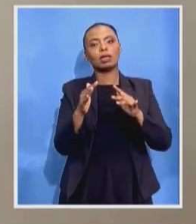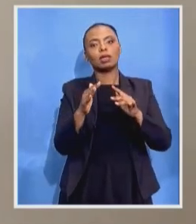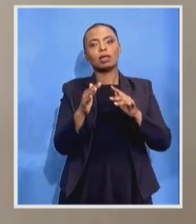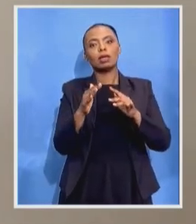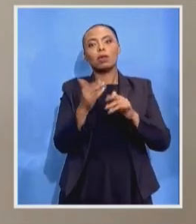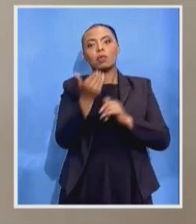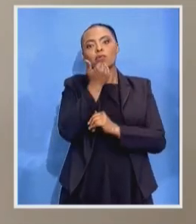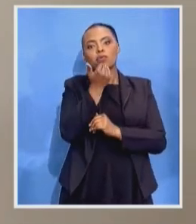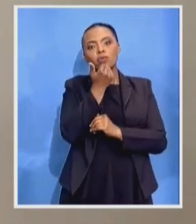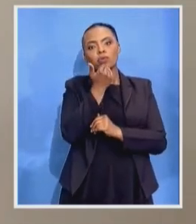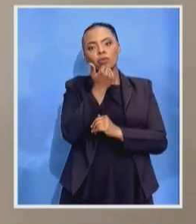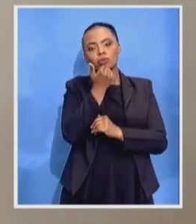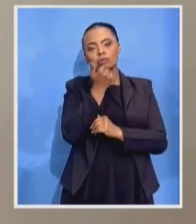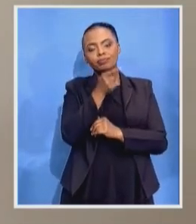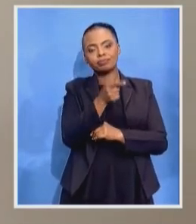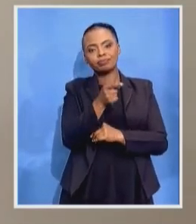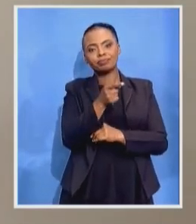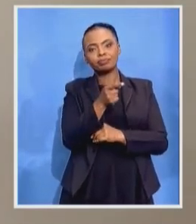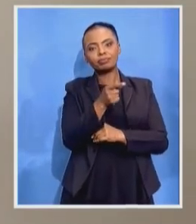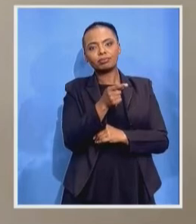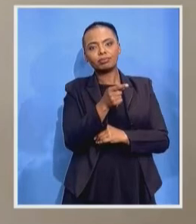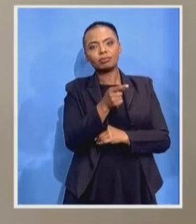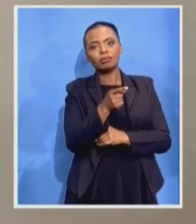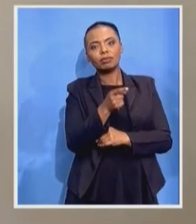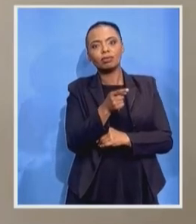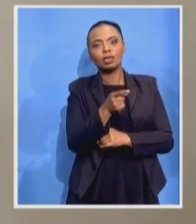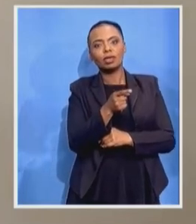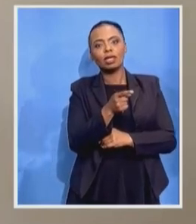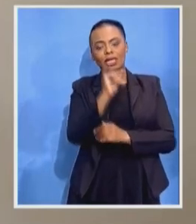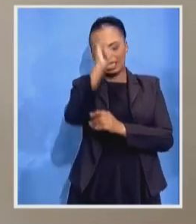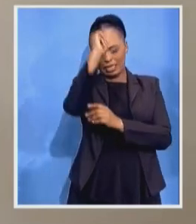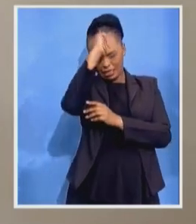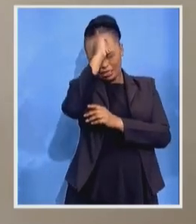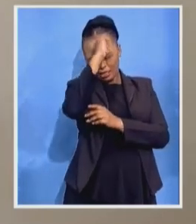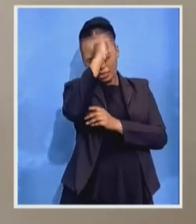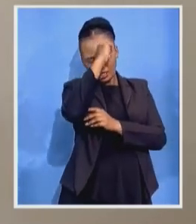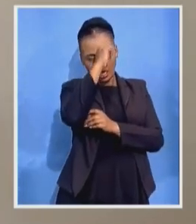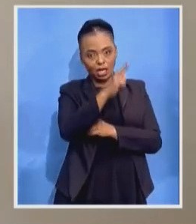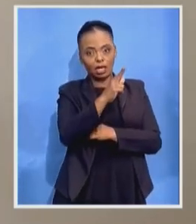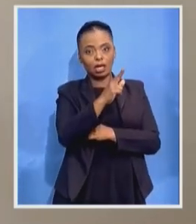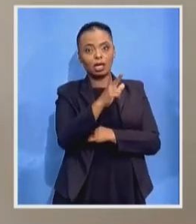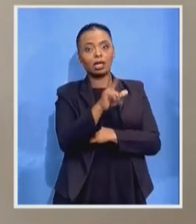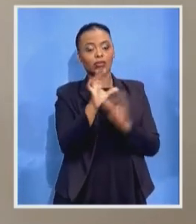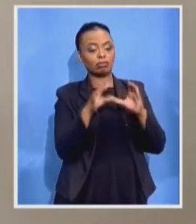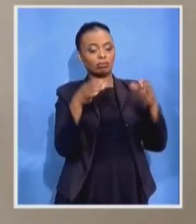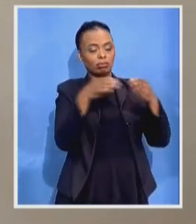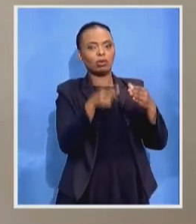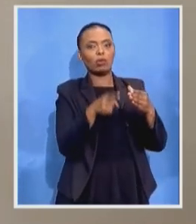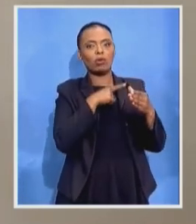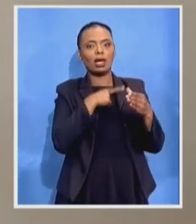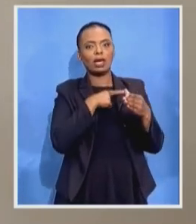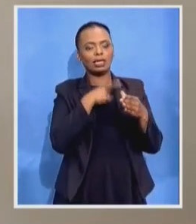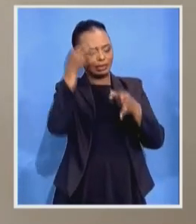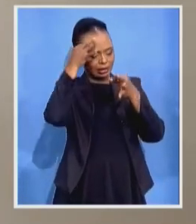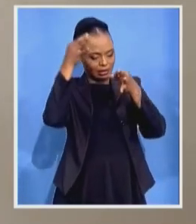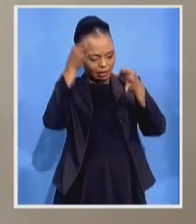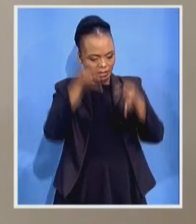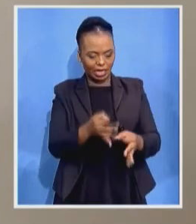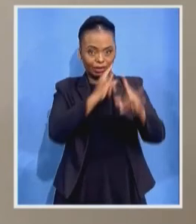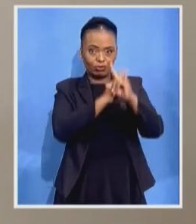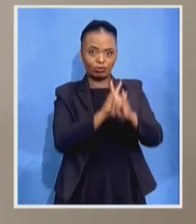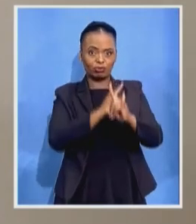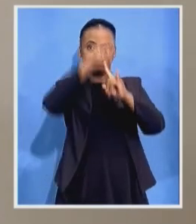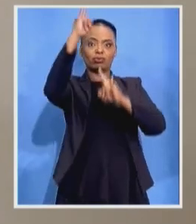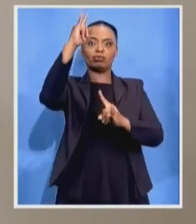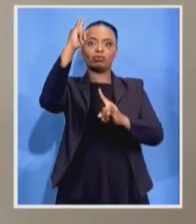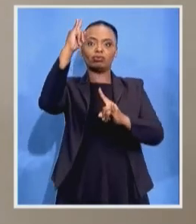Communist Parties of India, for their decisive victories in the recently held elections, and